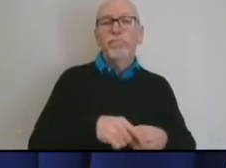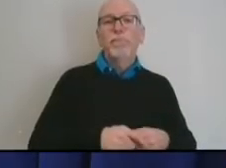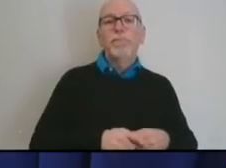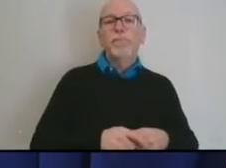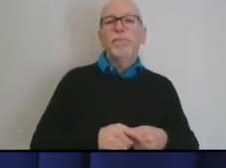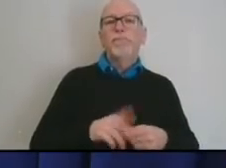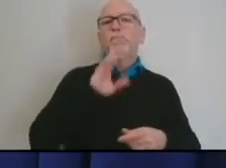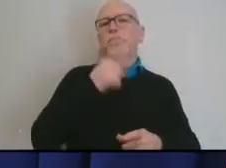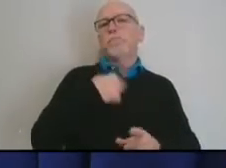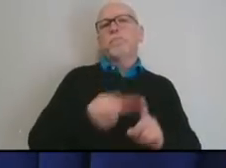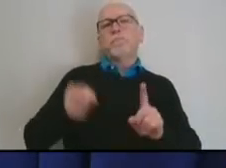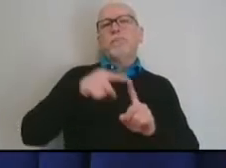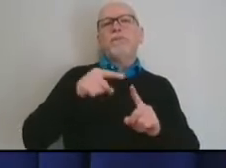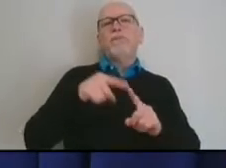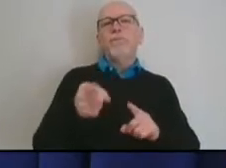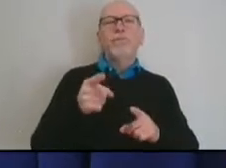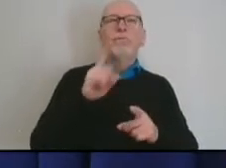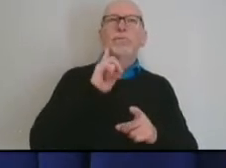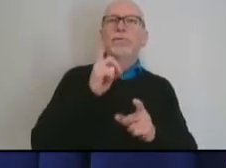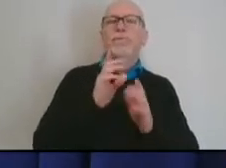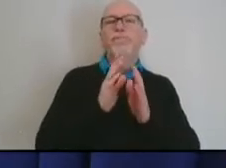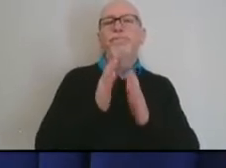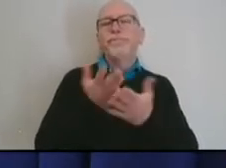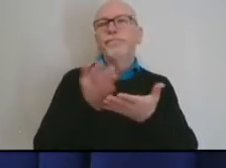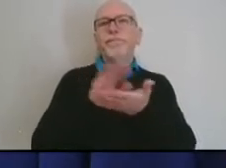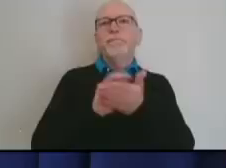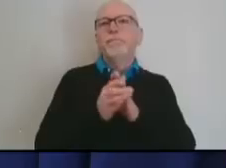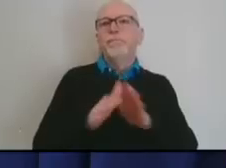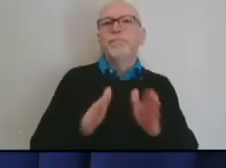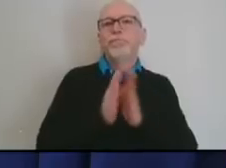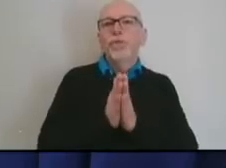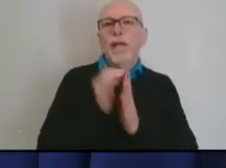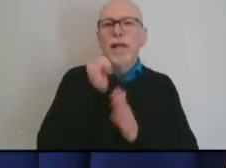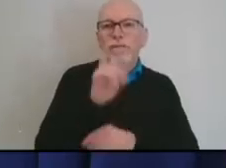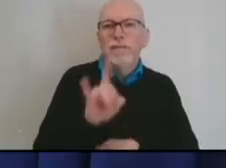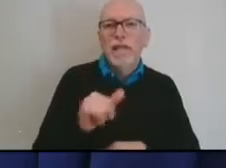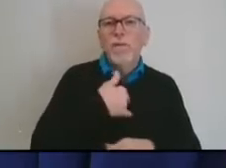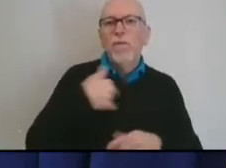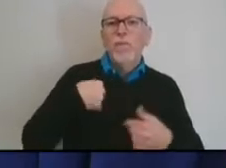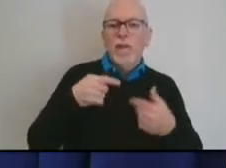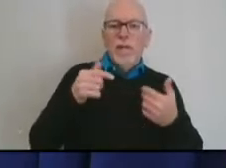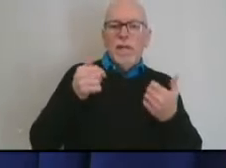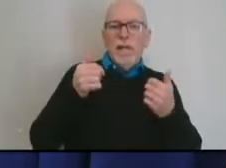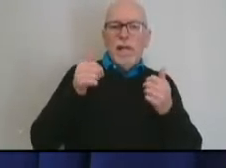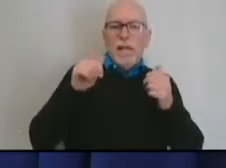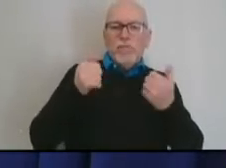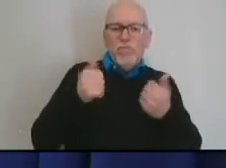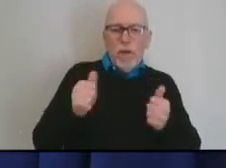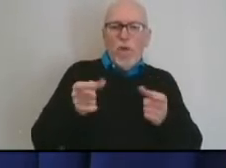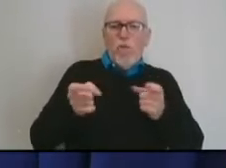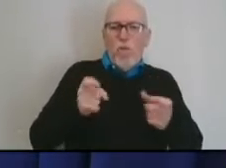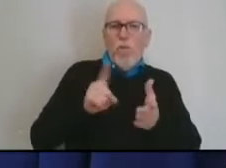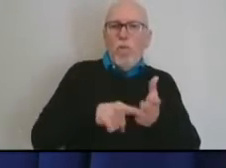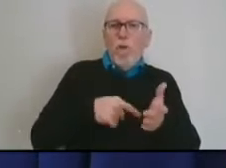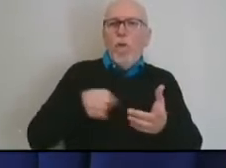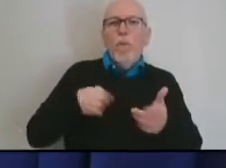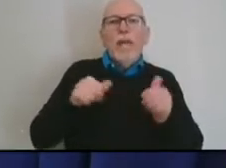back to the serenity prayer every single day, I think, and that is we need to control what we can control. And we know